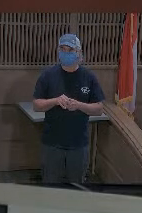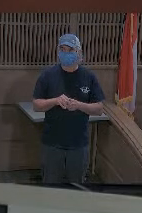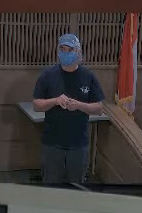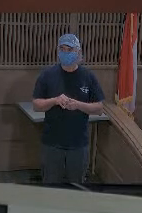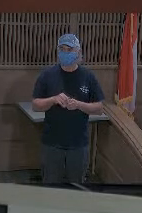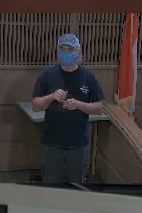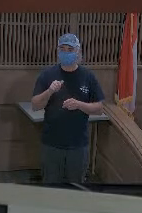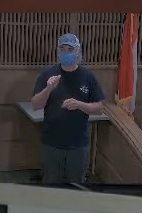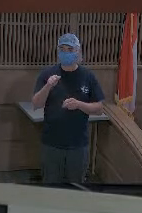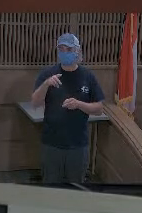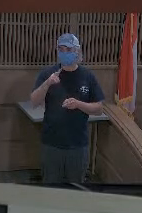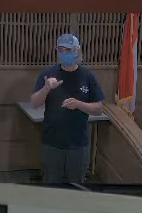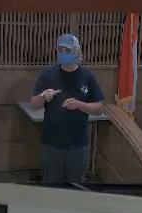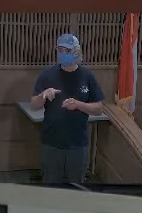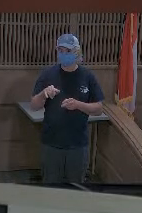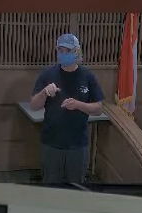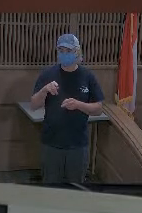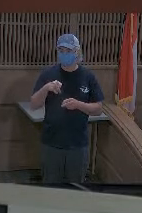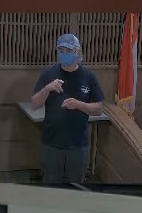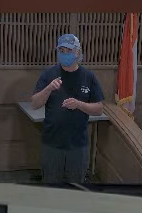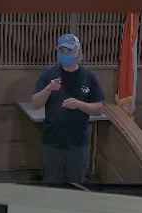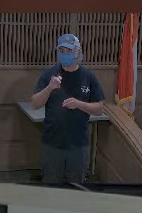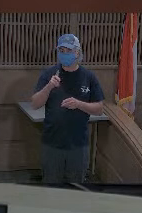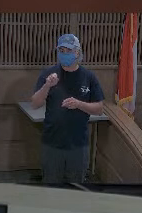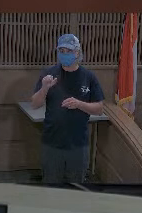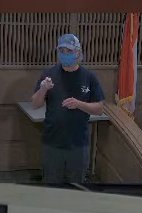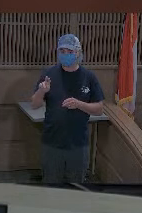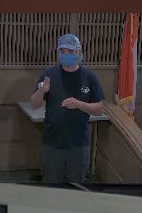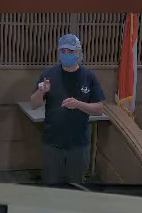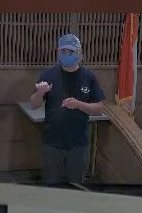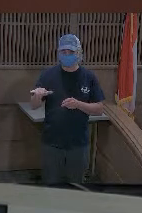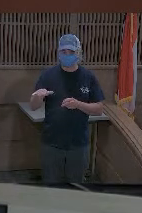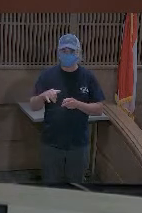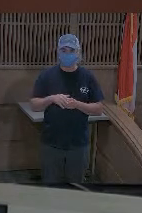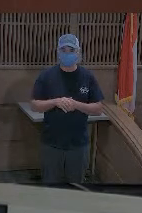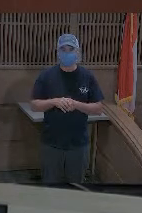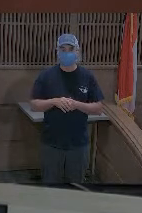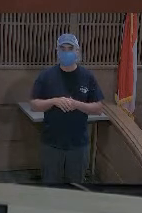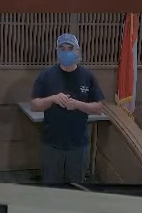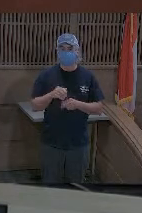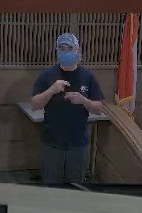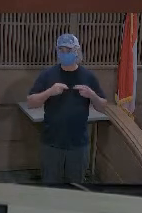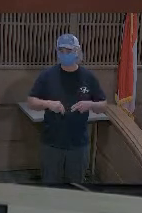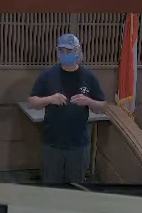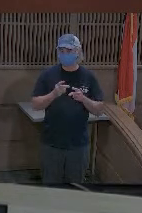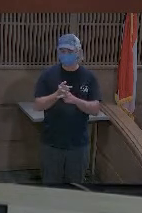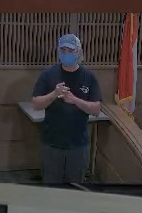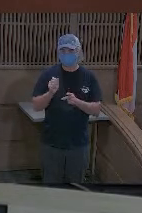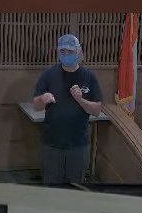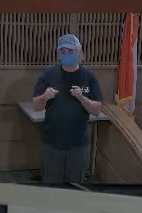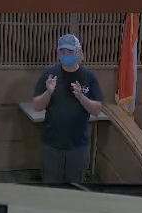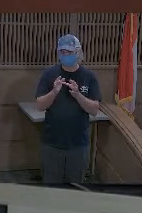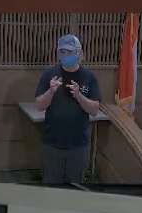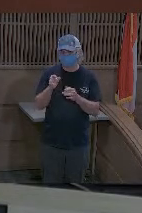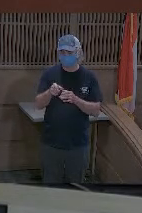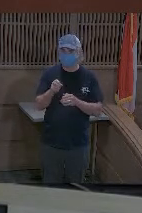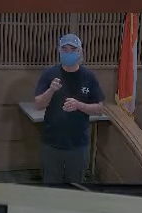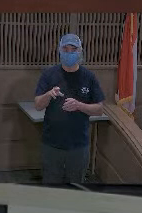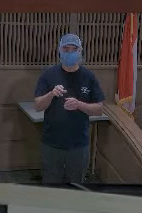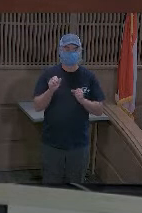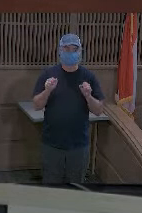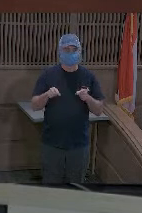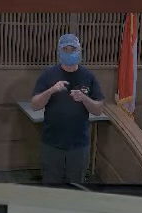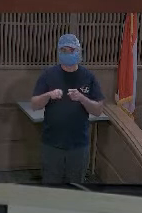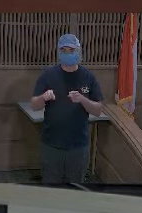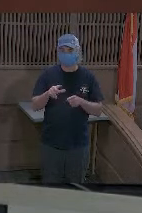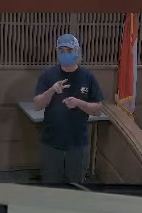information. Again, if you need information on any of that and you're unsure, just call 312-MyMD, and we'll help you out. Johnson & Johnson